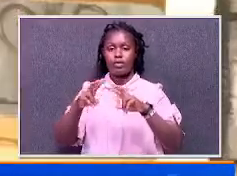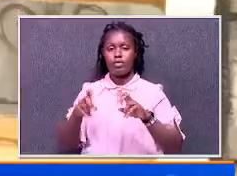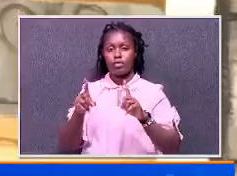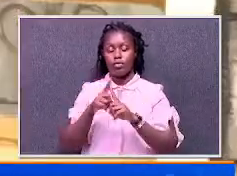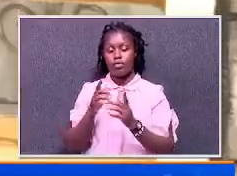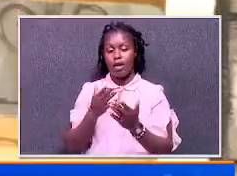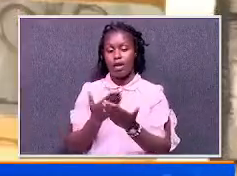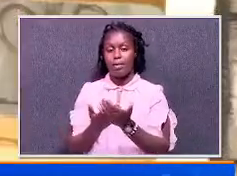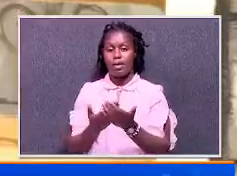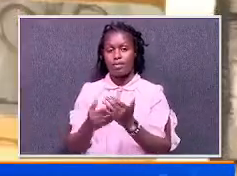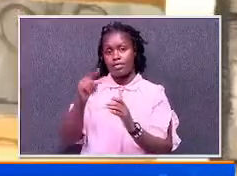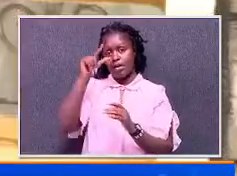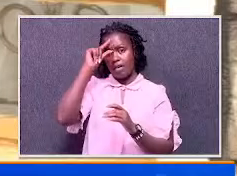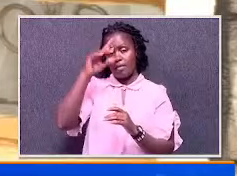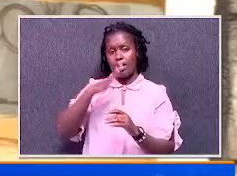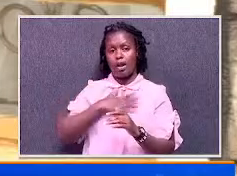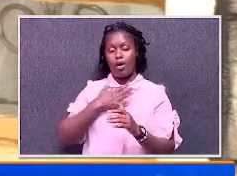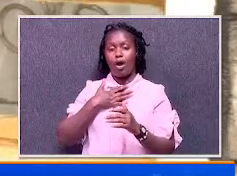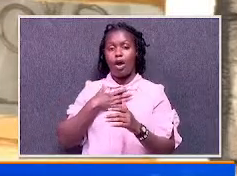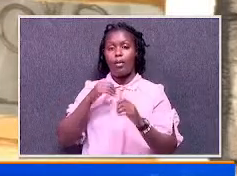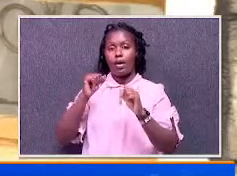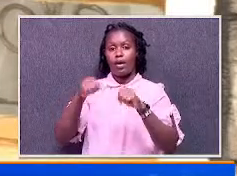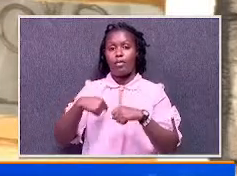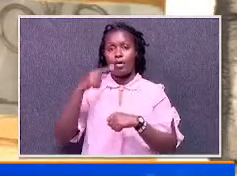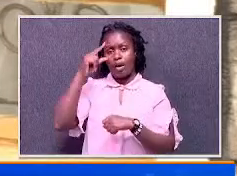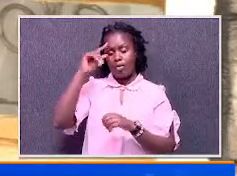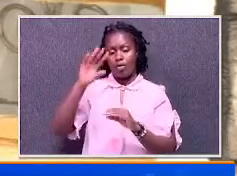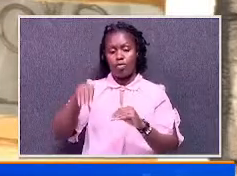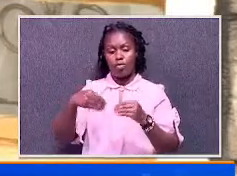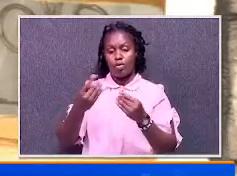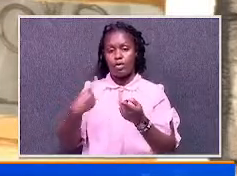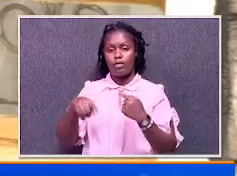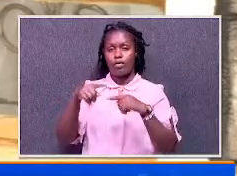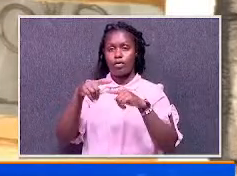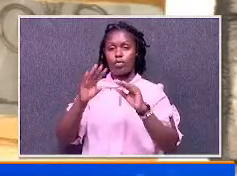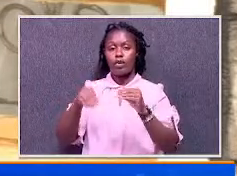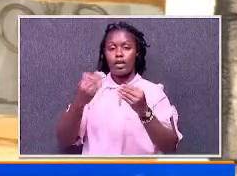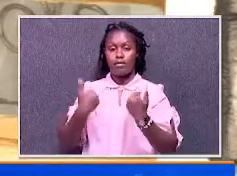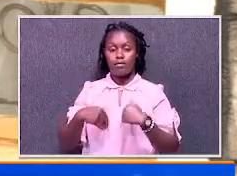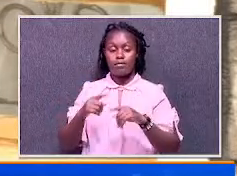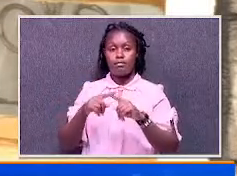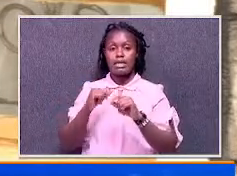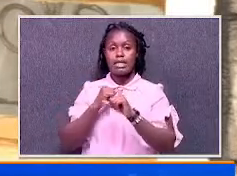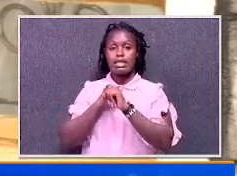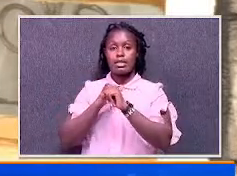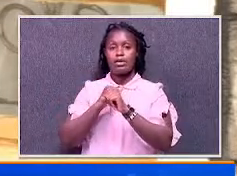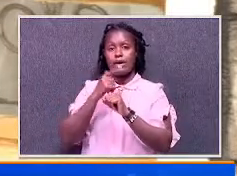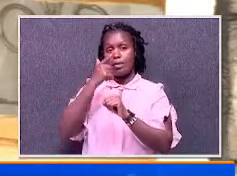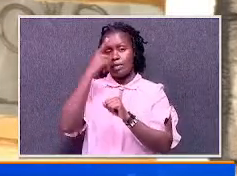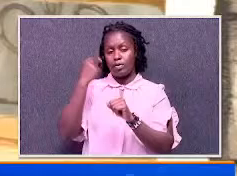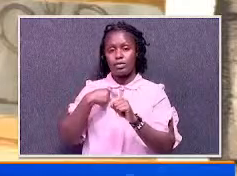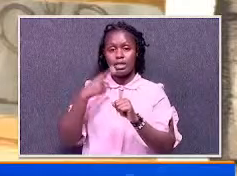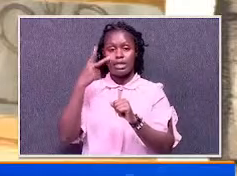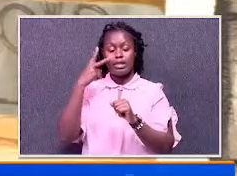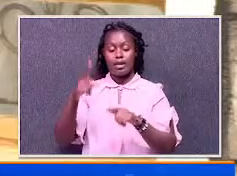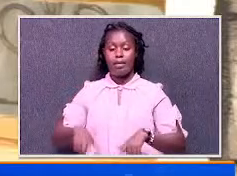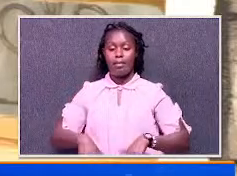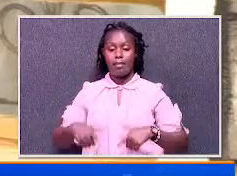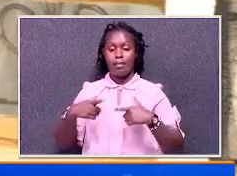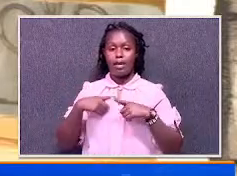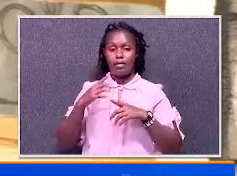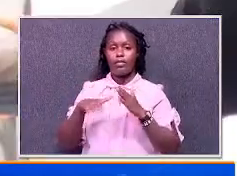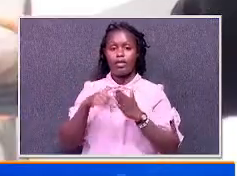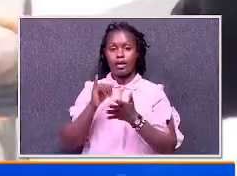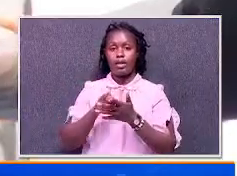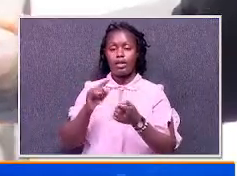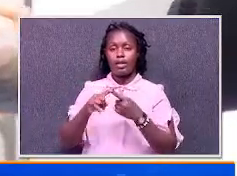our government, our very able government, to give to account me security because I see my life and that of my family it's